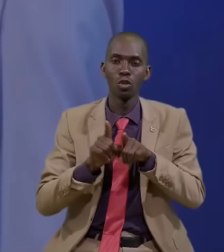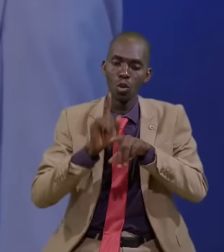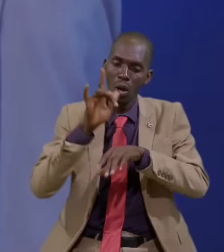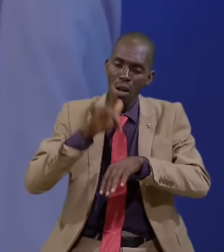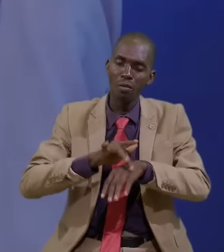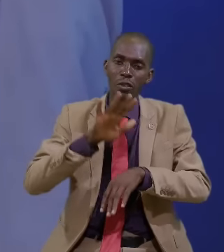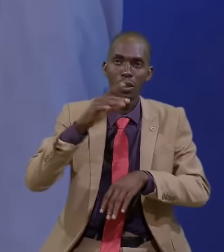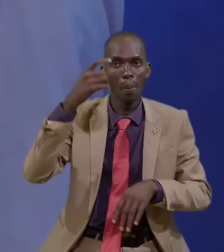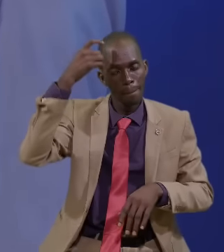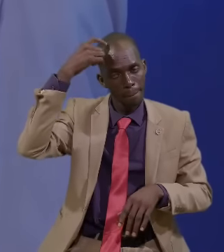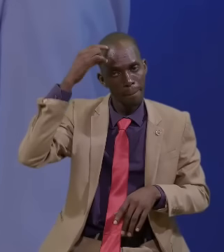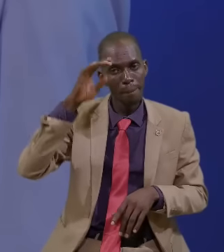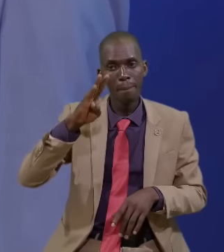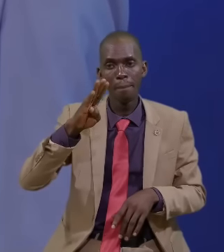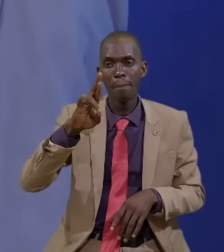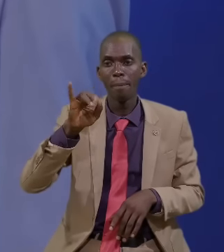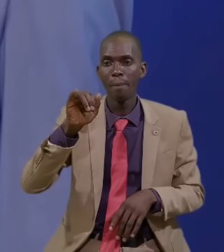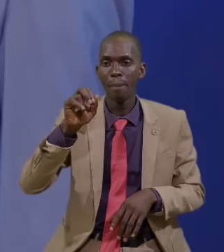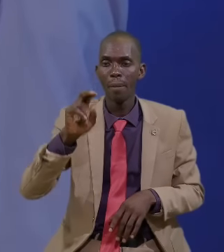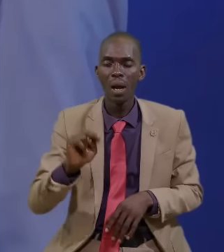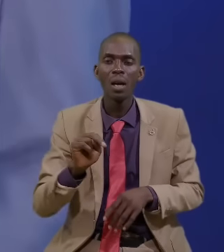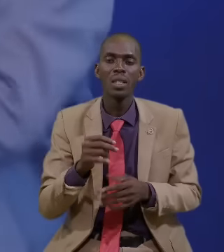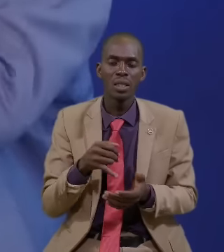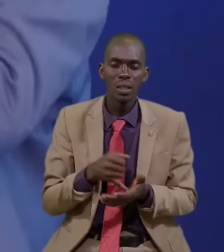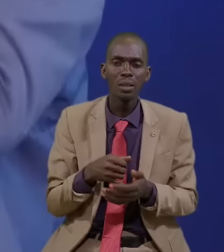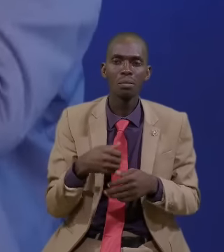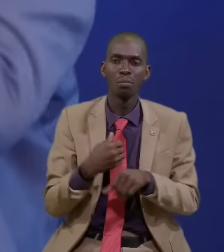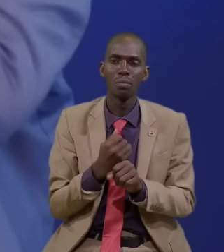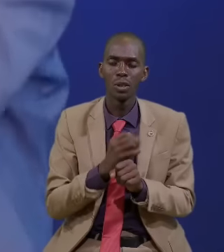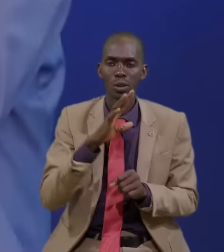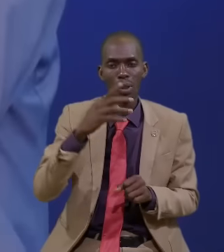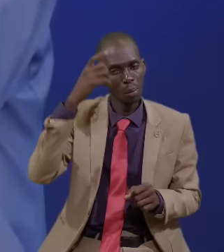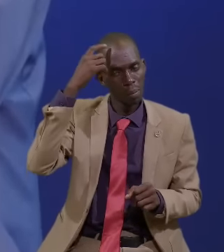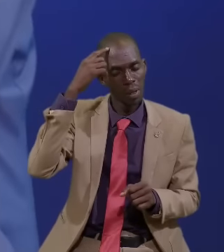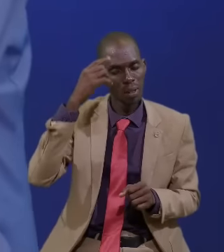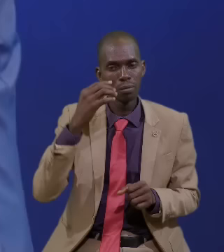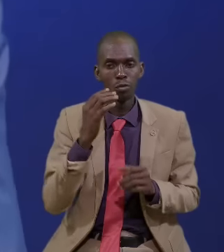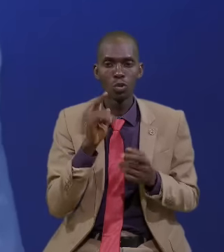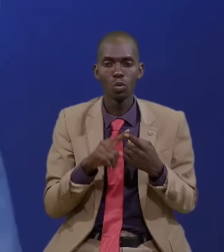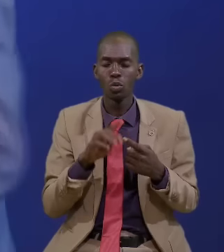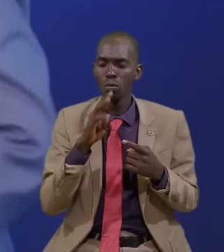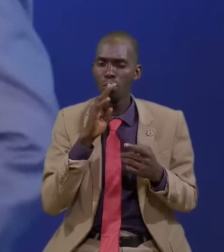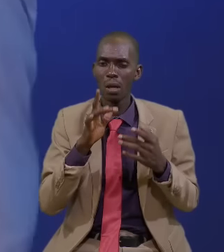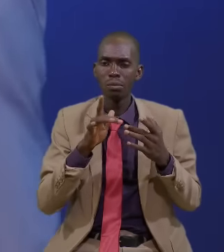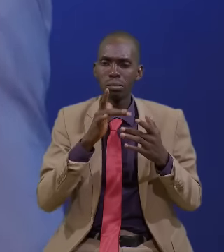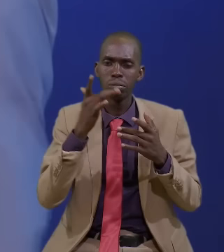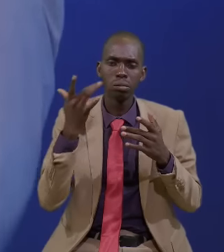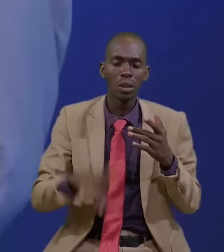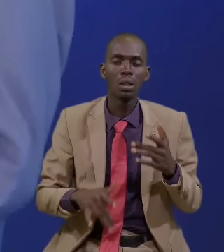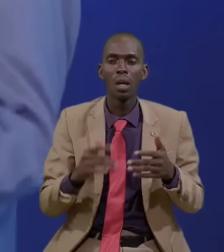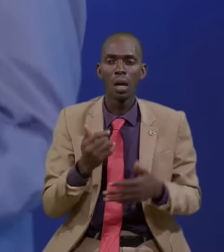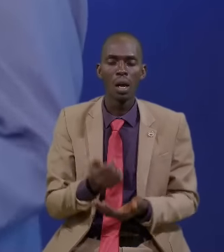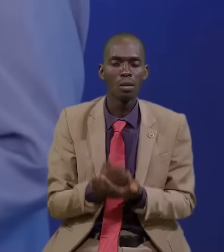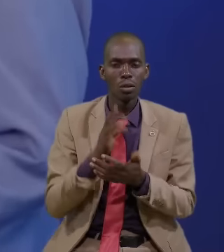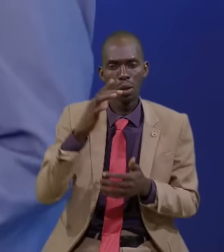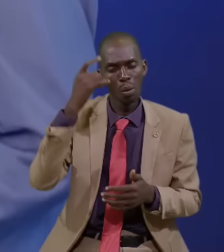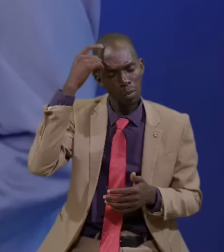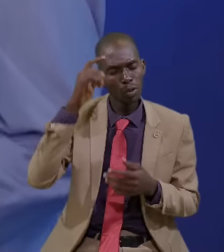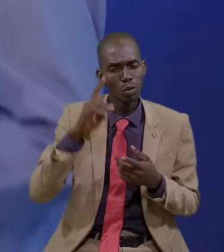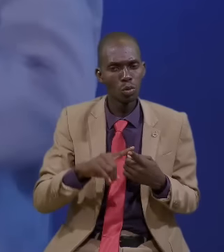your brain to be sharp, makes your brain to have retentive memory.